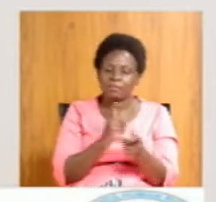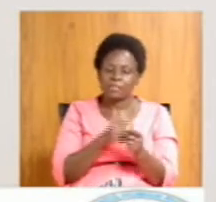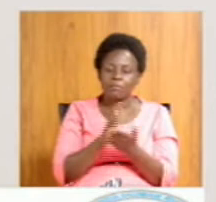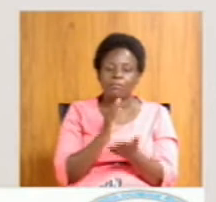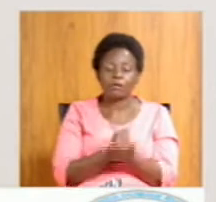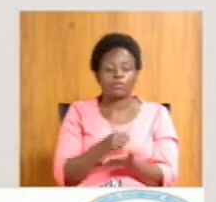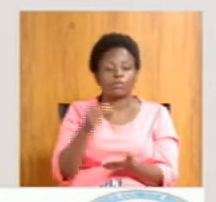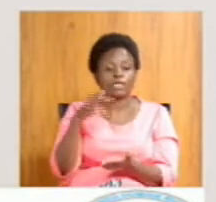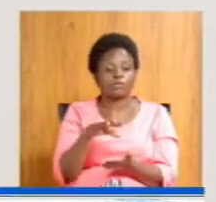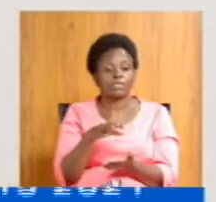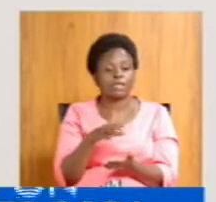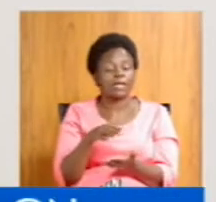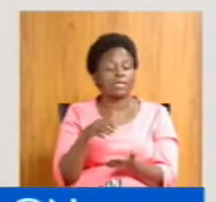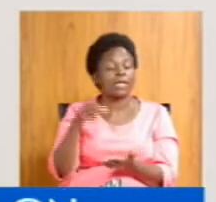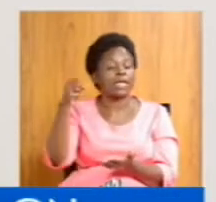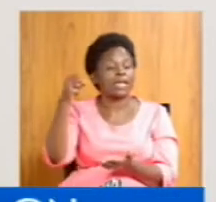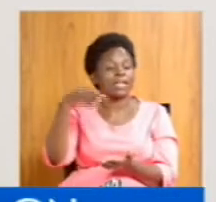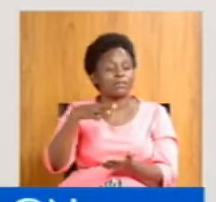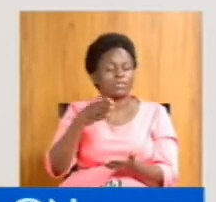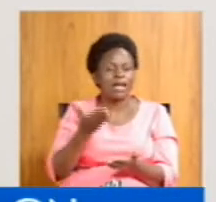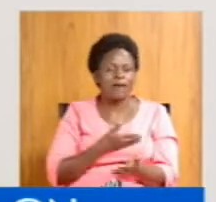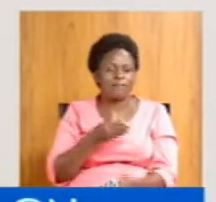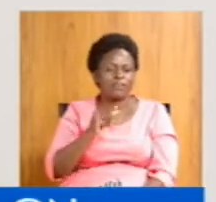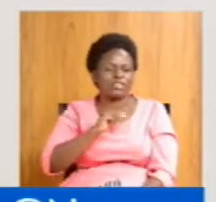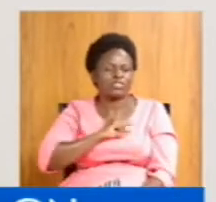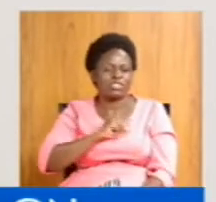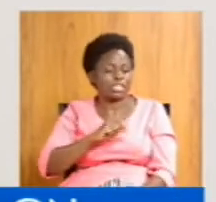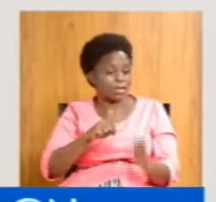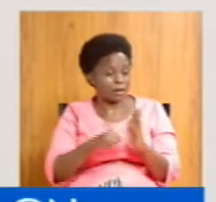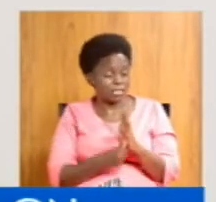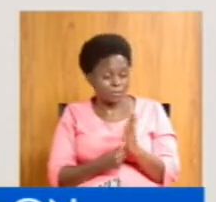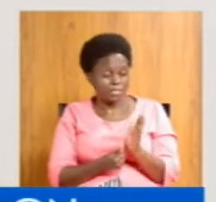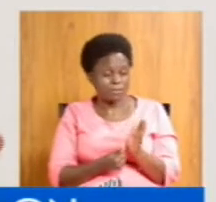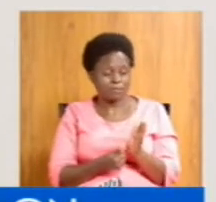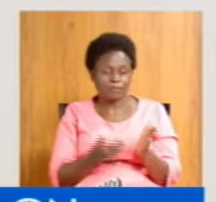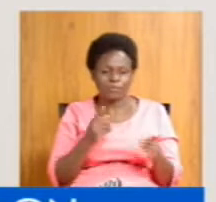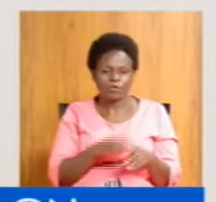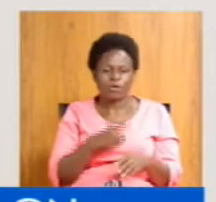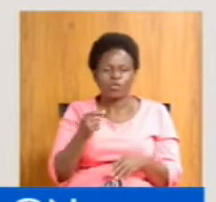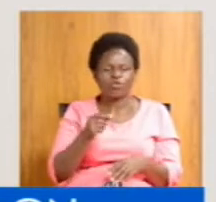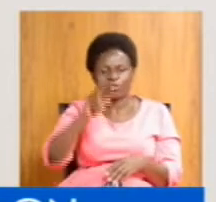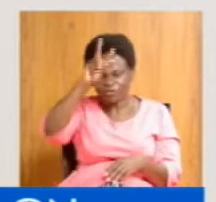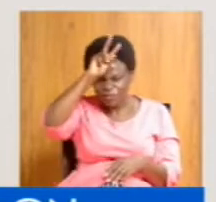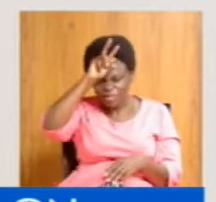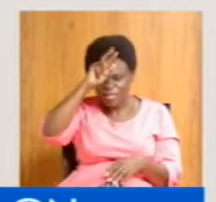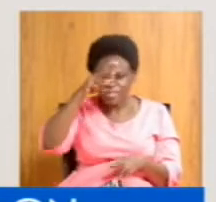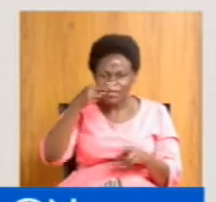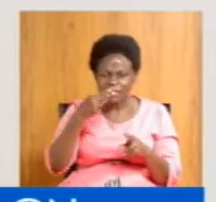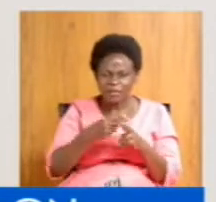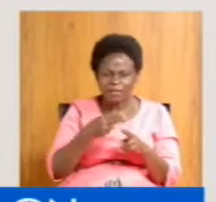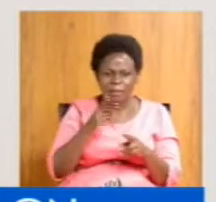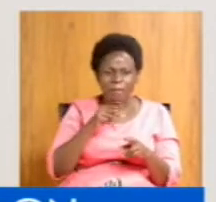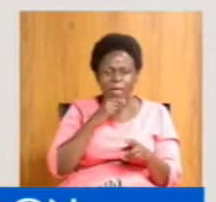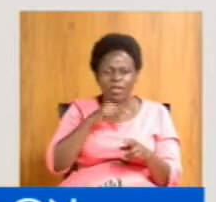and you know electricity also has the gender aspect when you go to villages men don't go